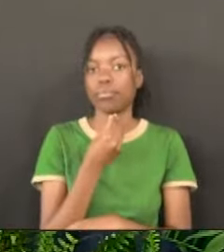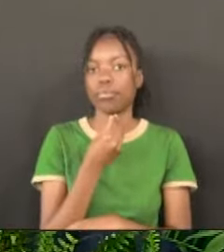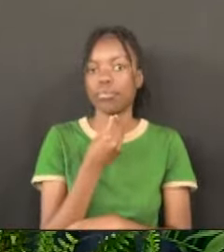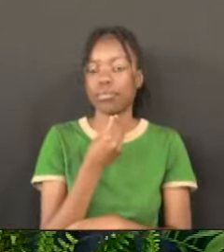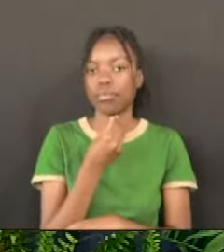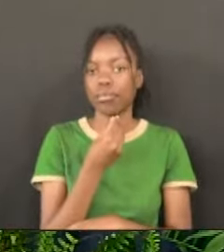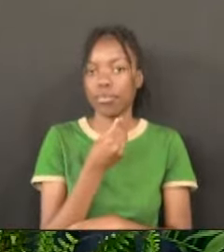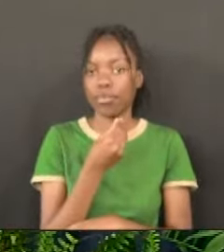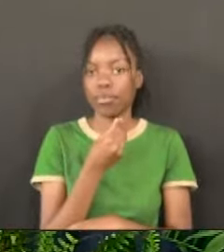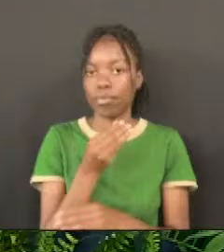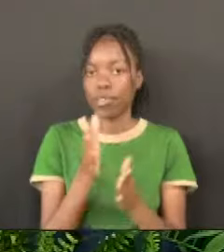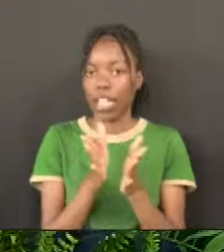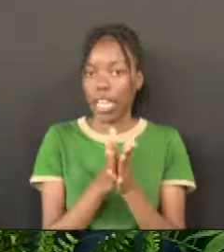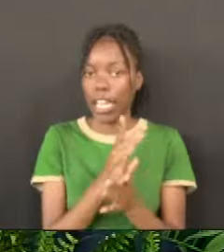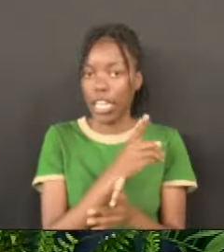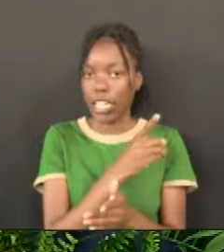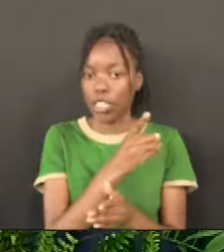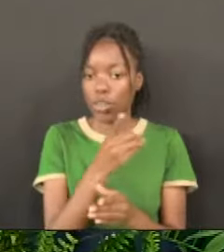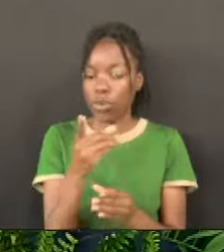and you in me,